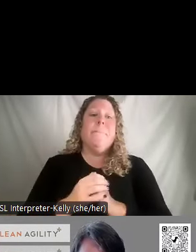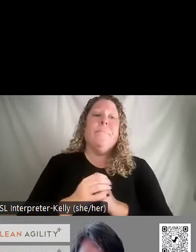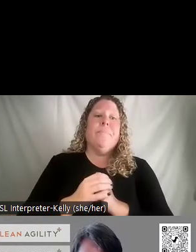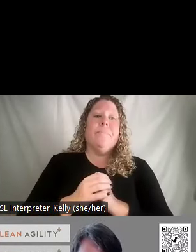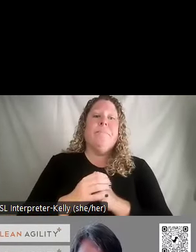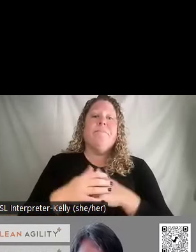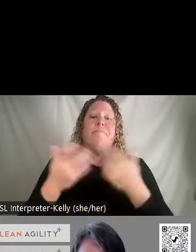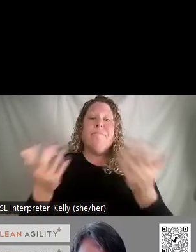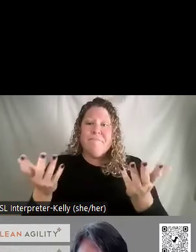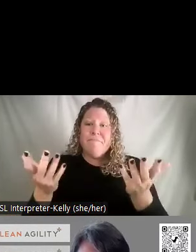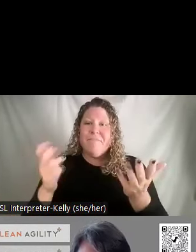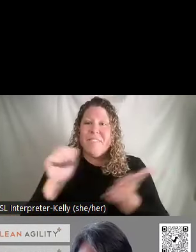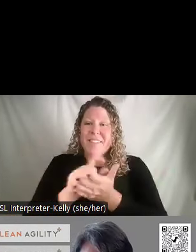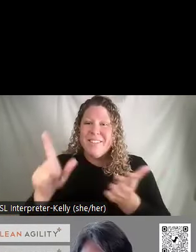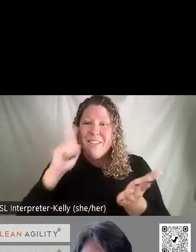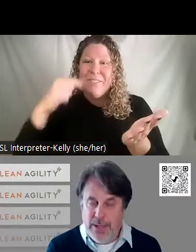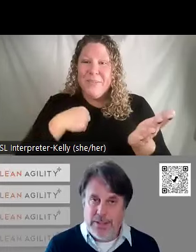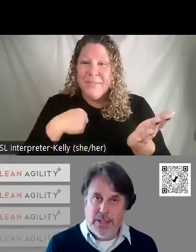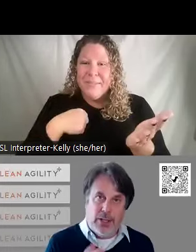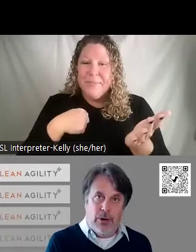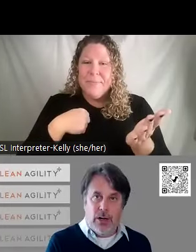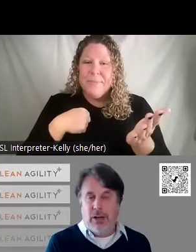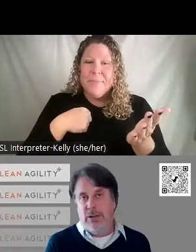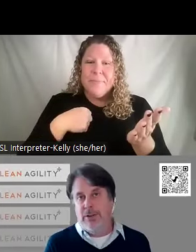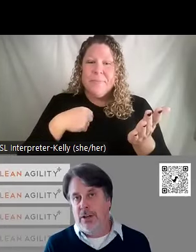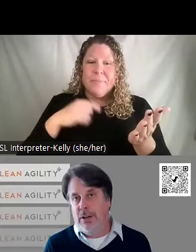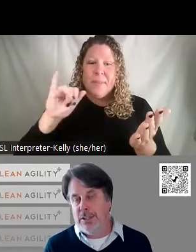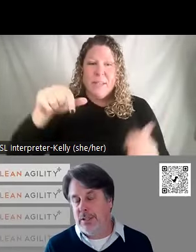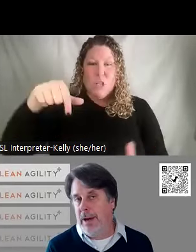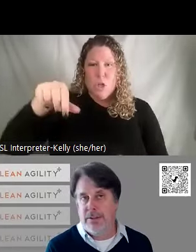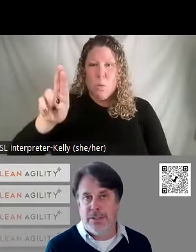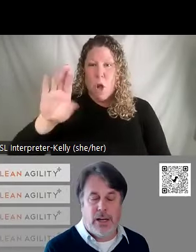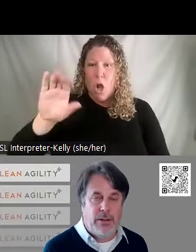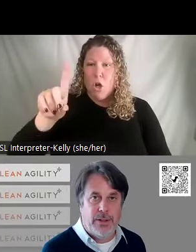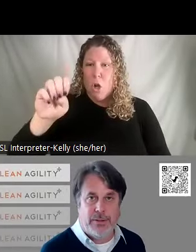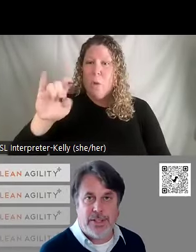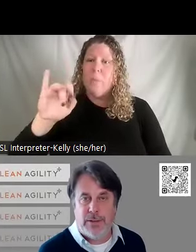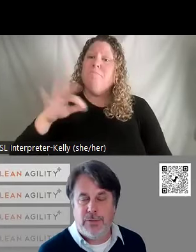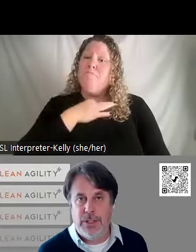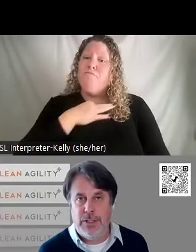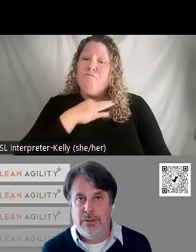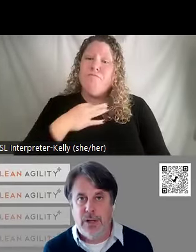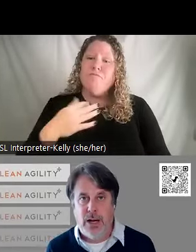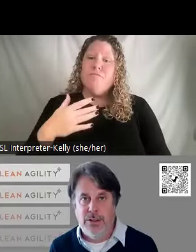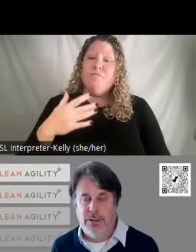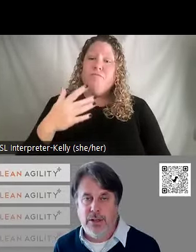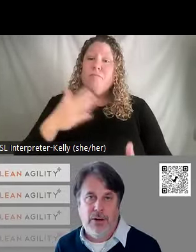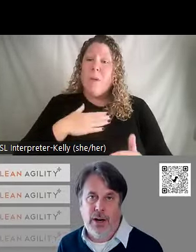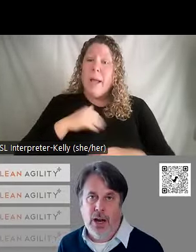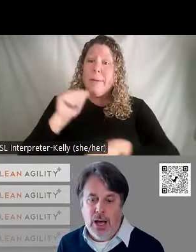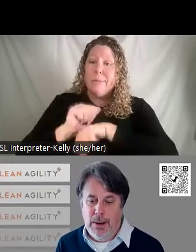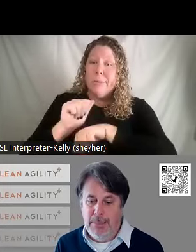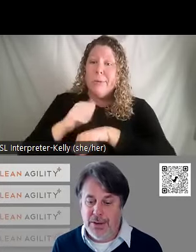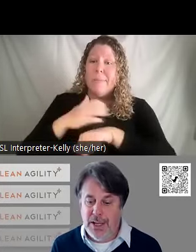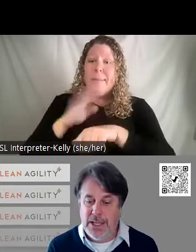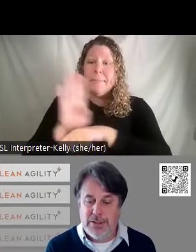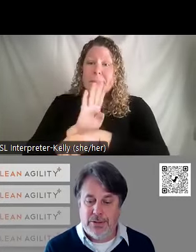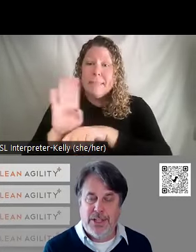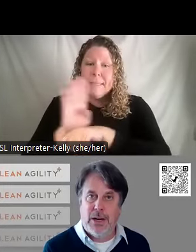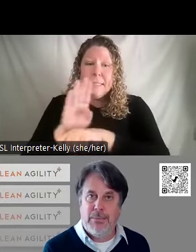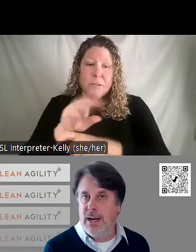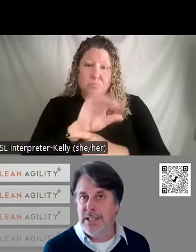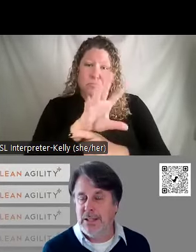that's it for me. That QR code, if you're curious about the stuff that we do, you can go there. But don't